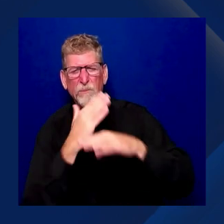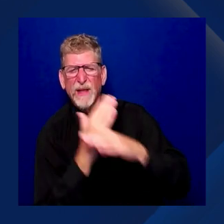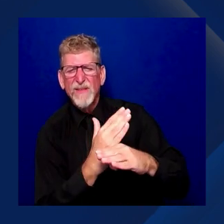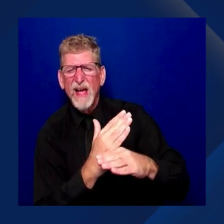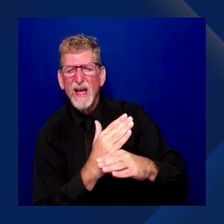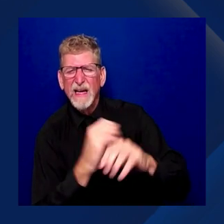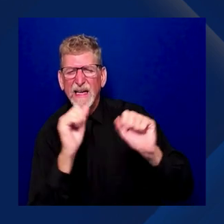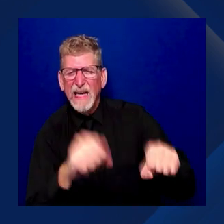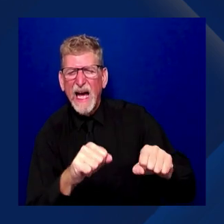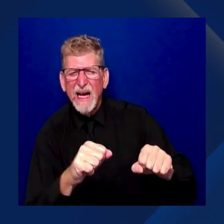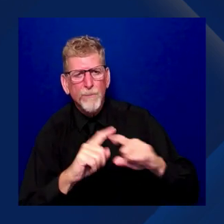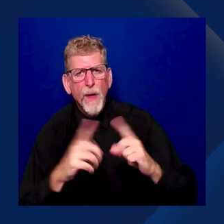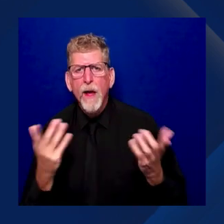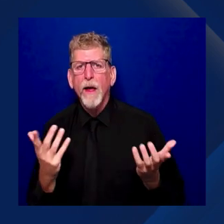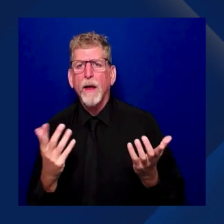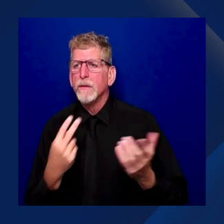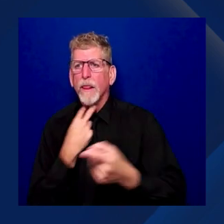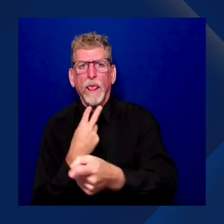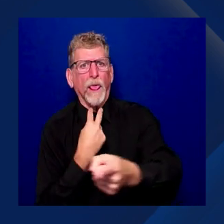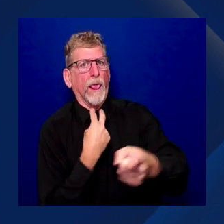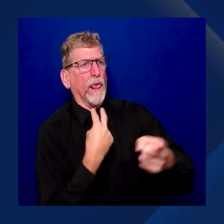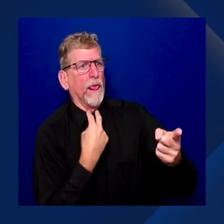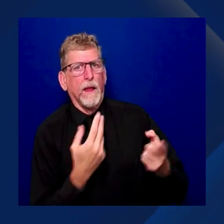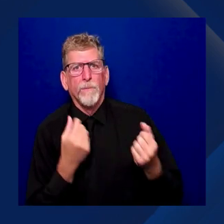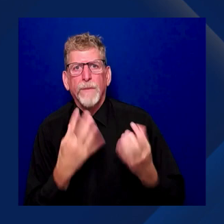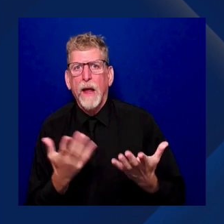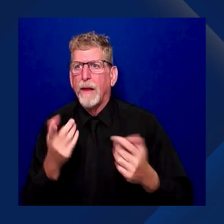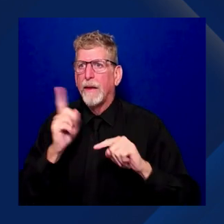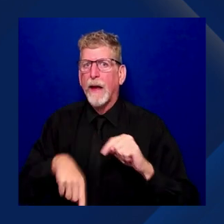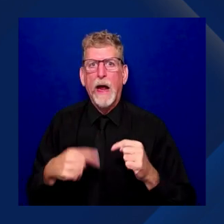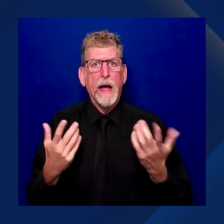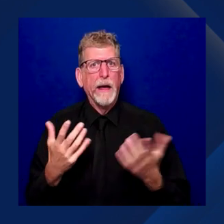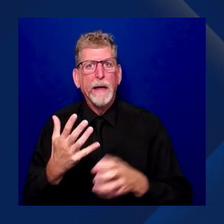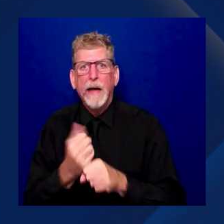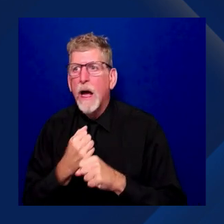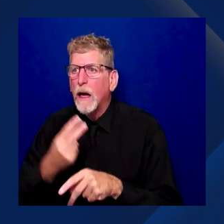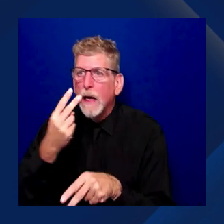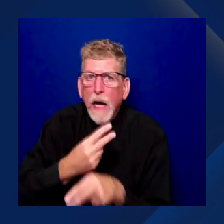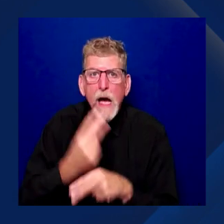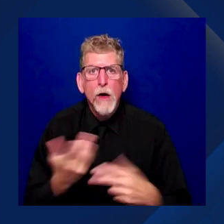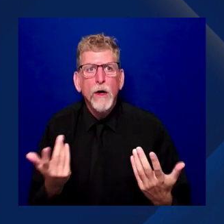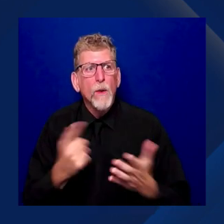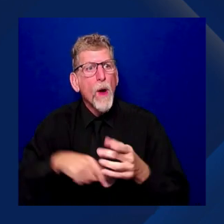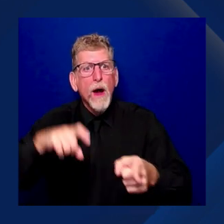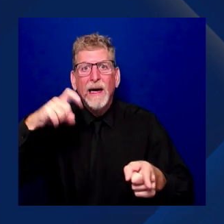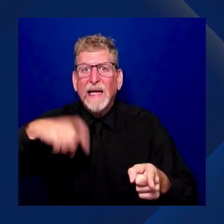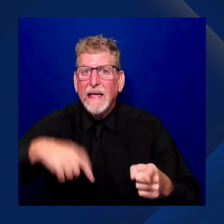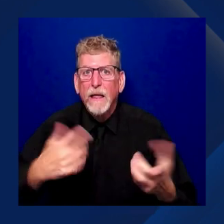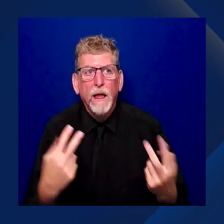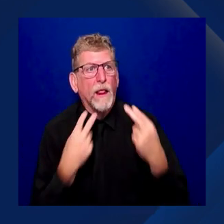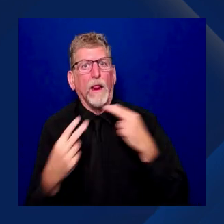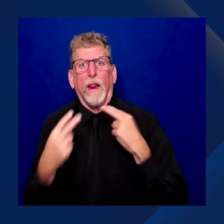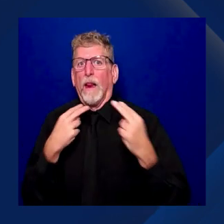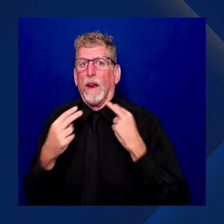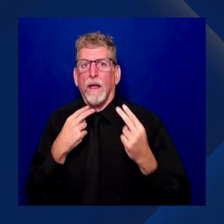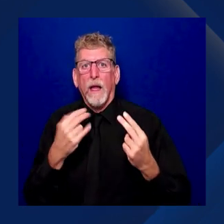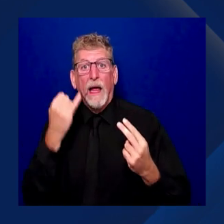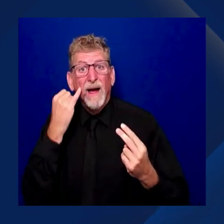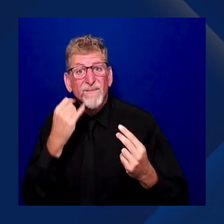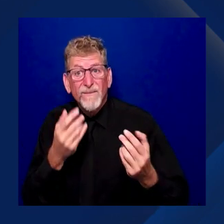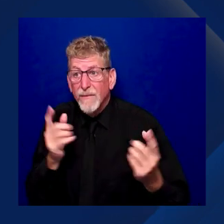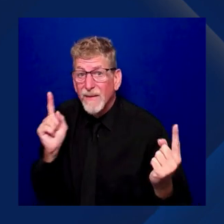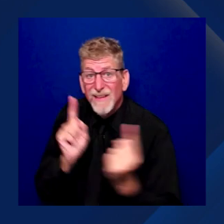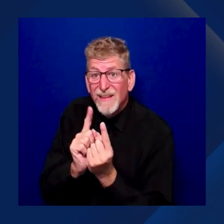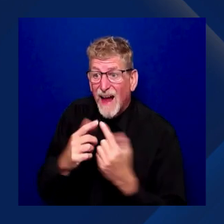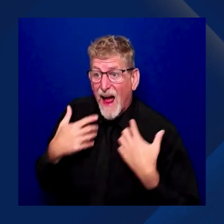the care they need. And even when they are able to speak with a healthcare provider, we know that too often women, and especially women